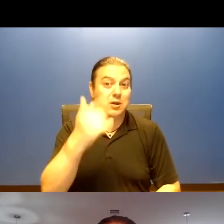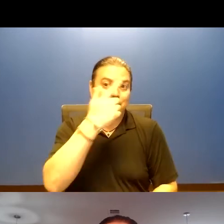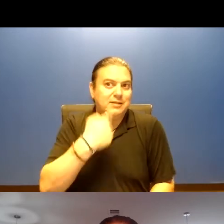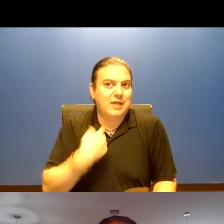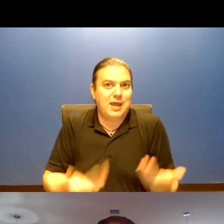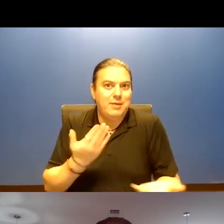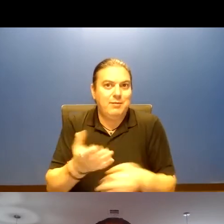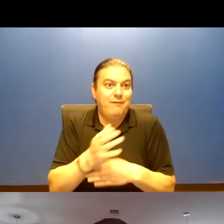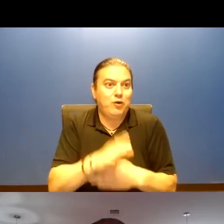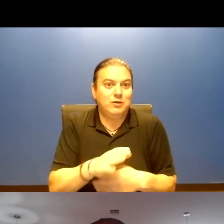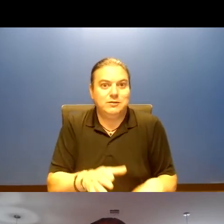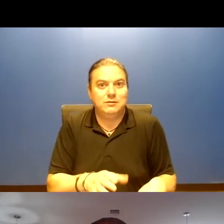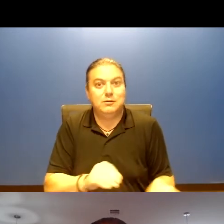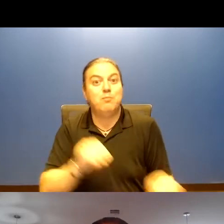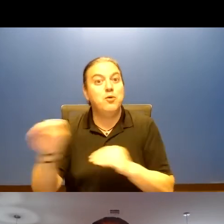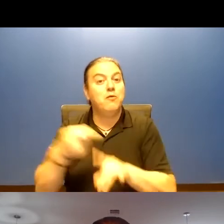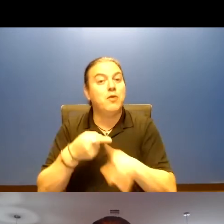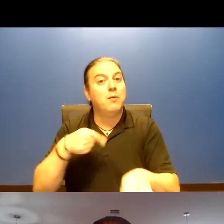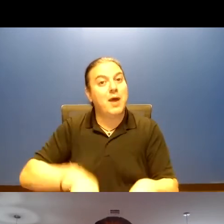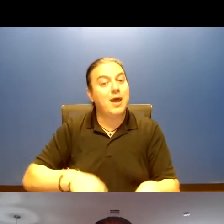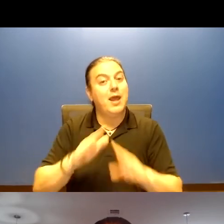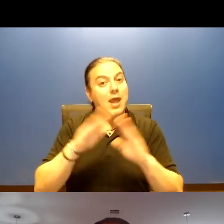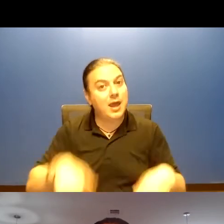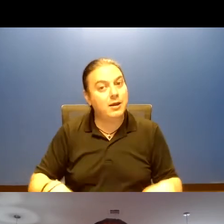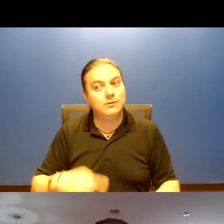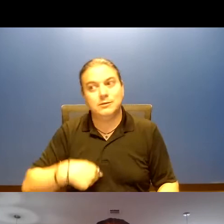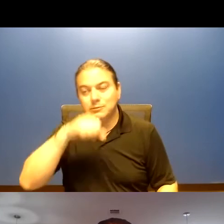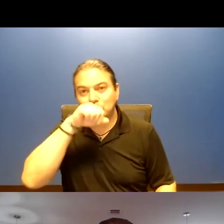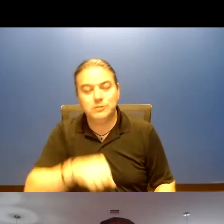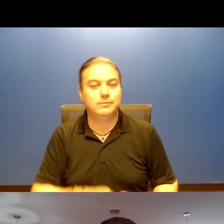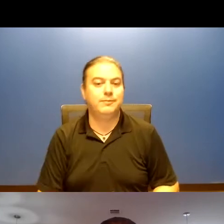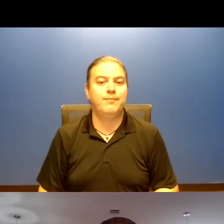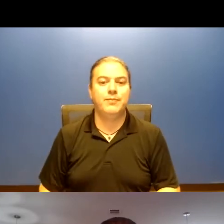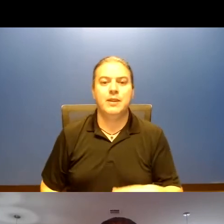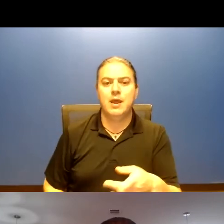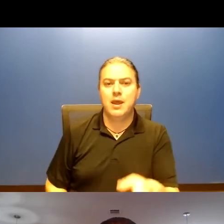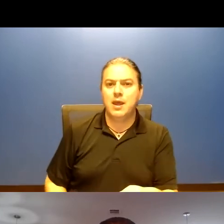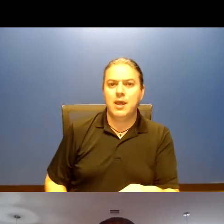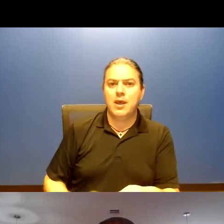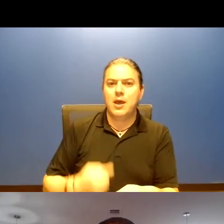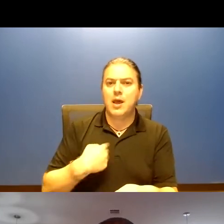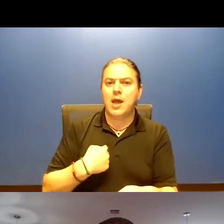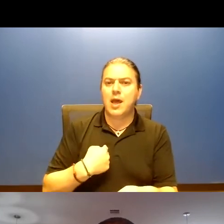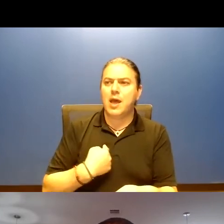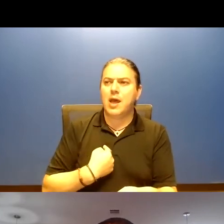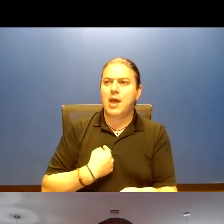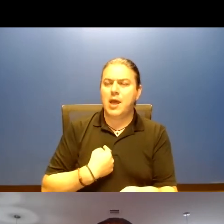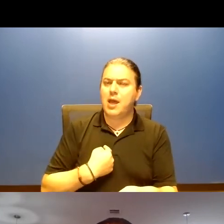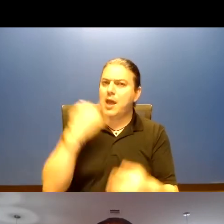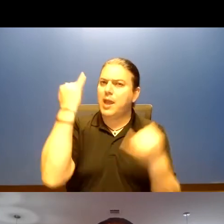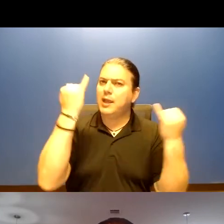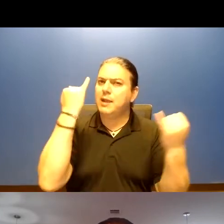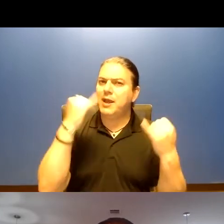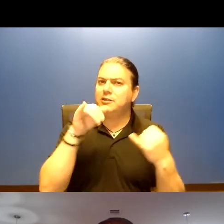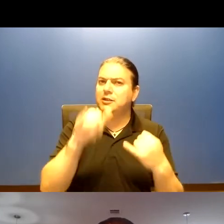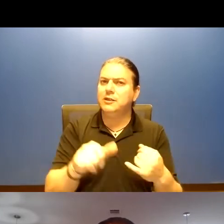that I love. Well, and I can imagine that causes a lot of stress, and I can imagine this being a conversation